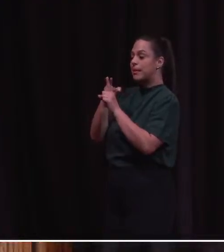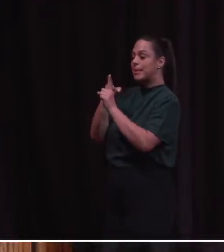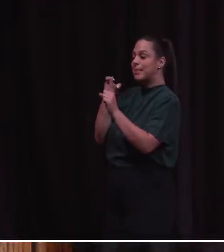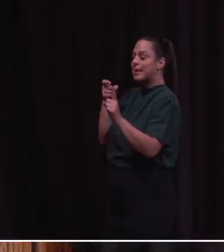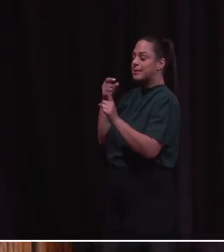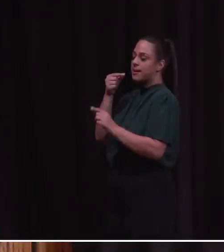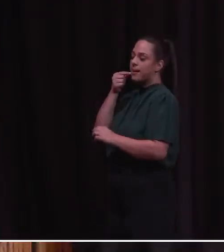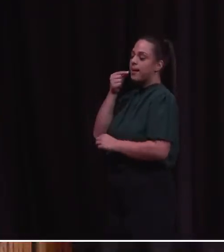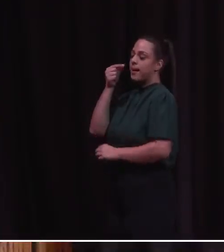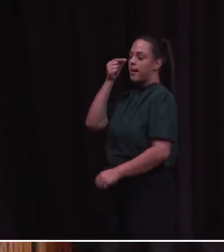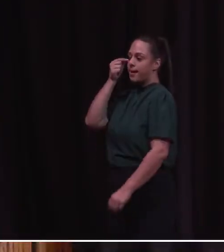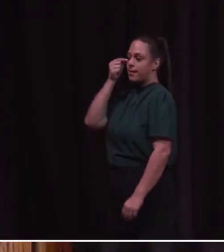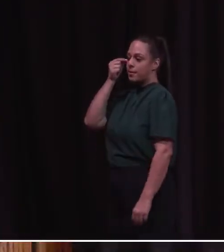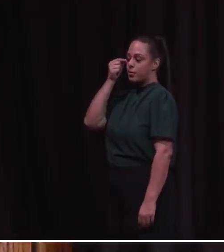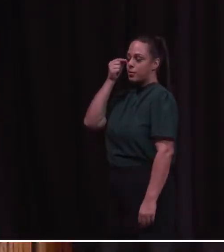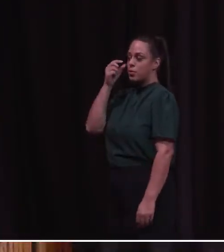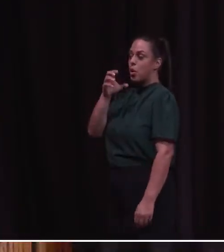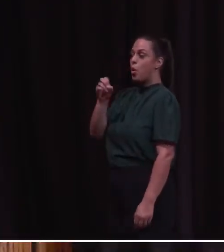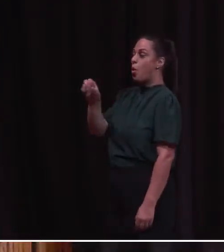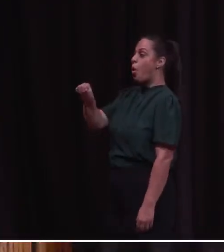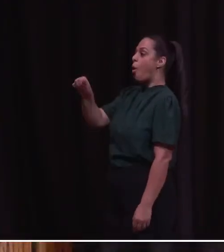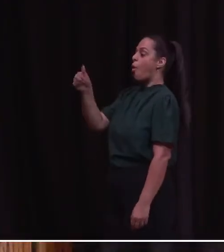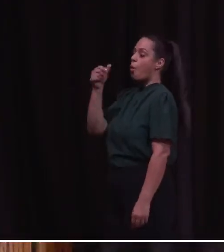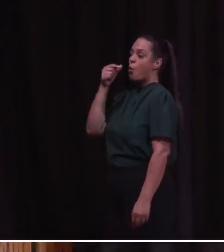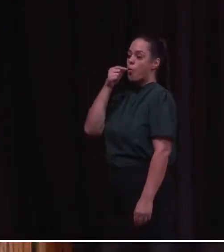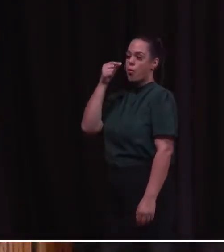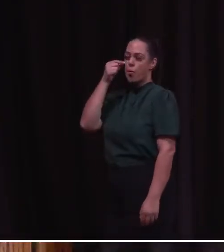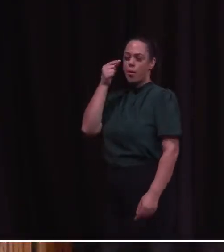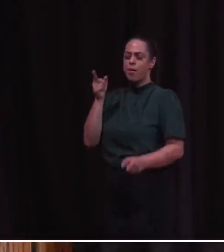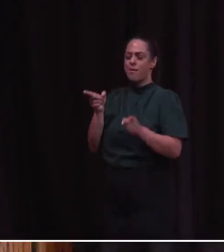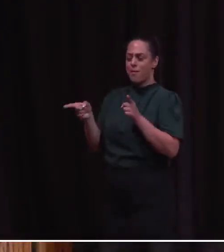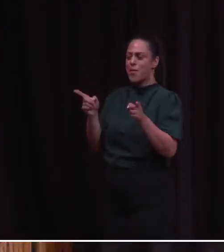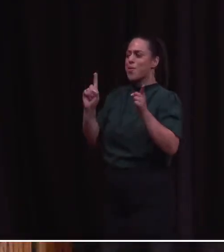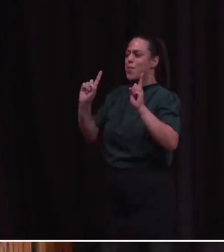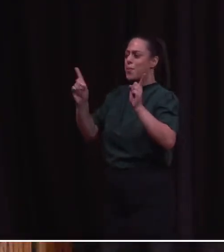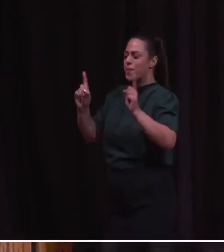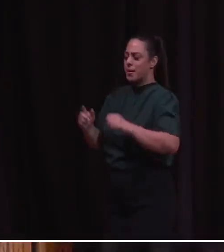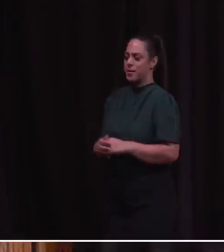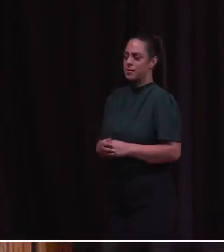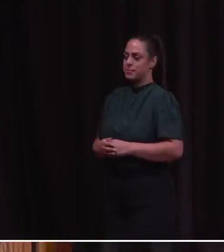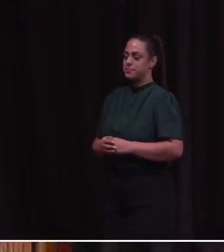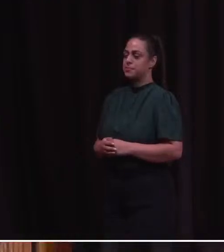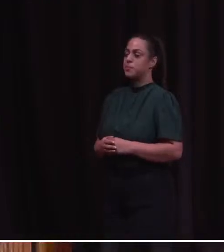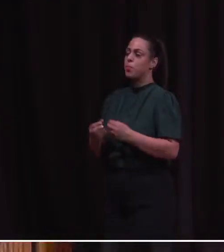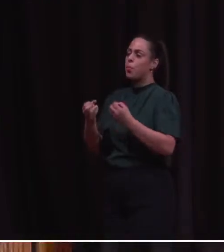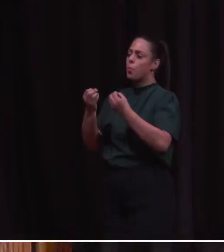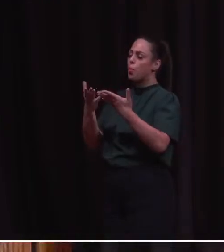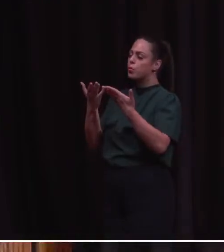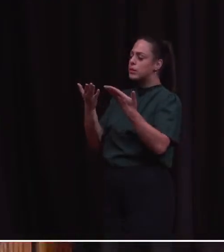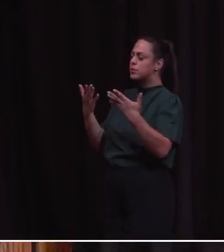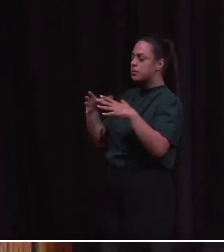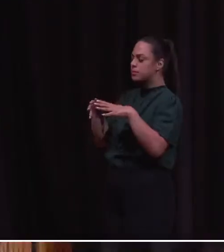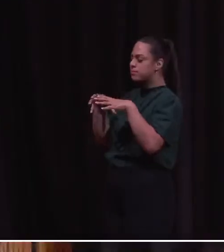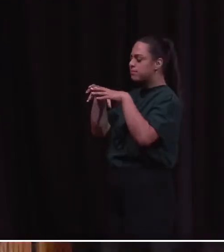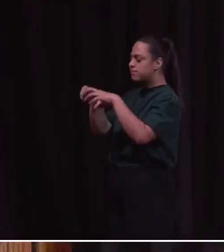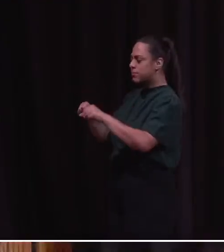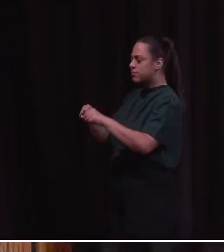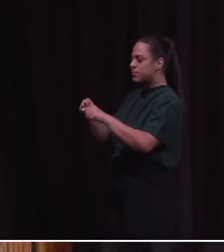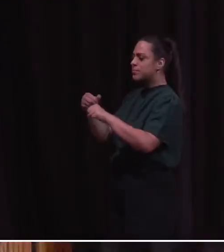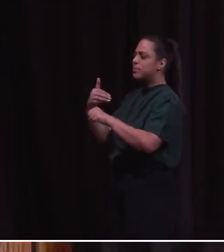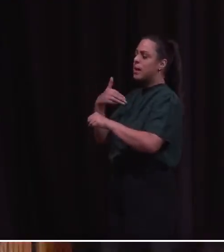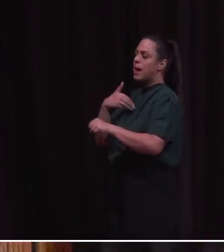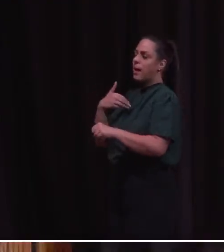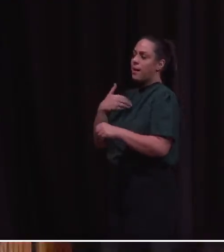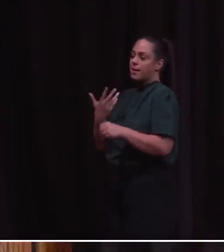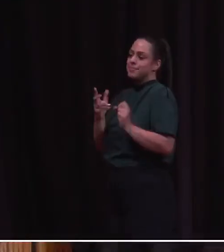many things in the capitalist system, is tied to property. It is tied to